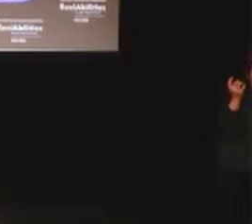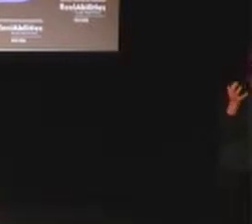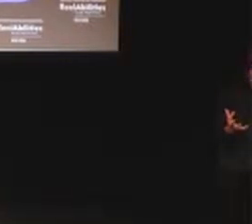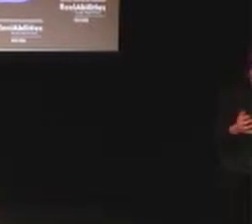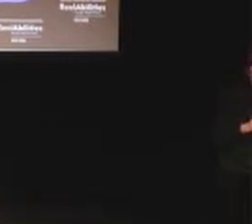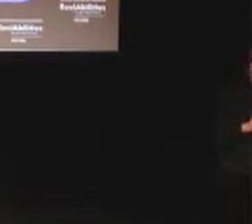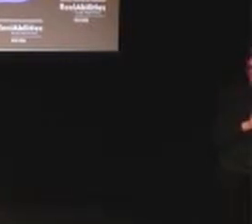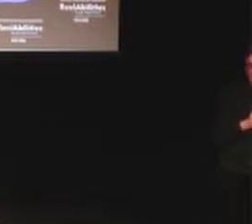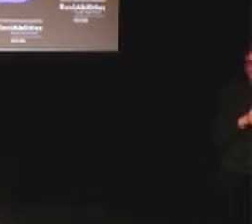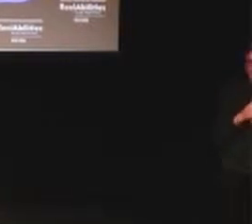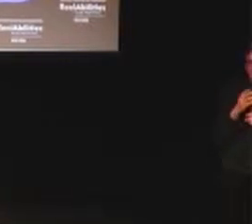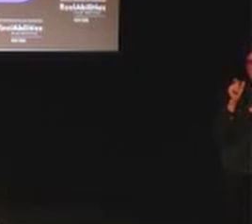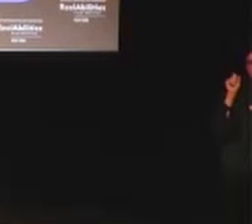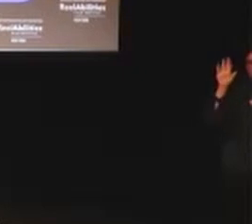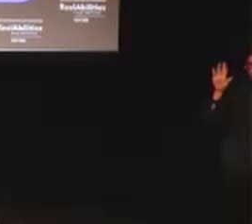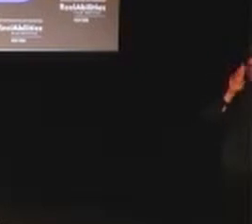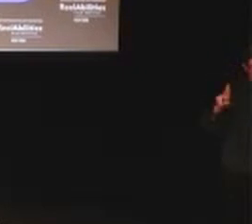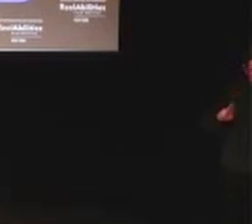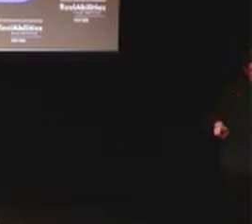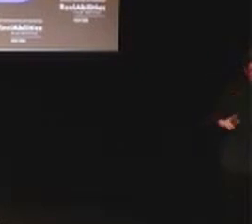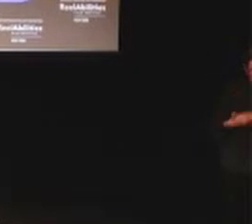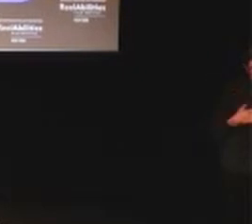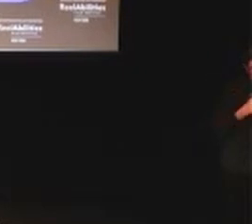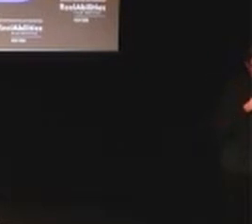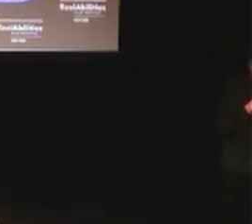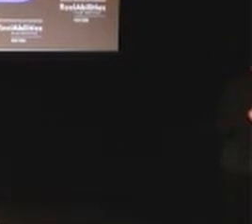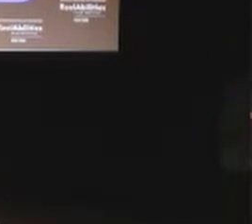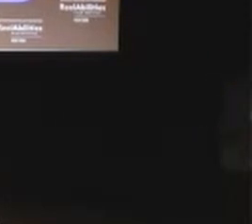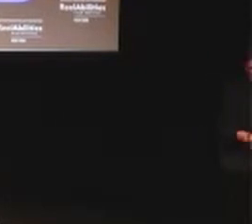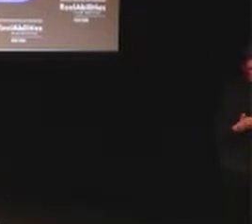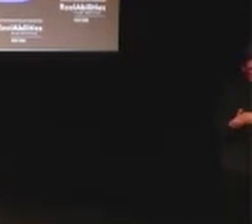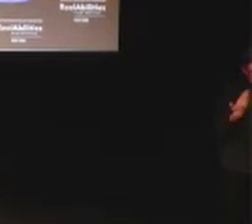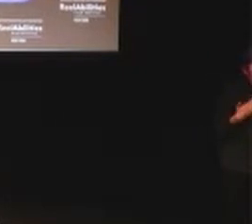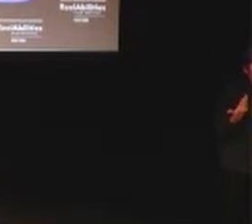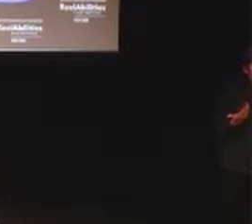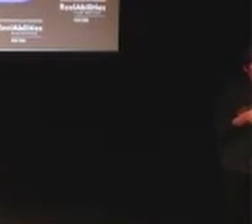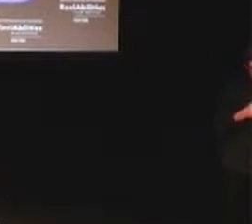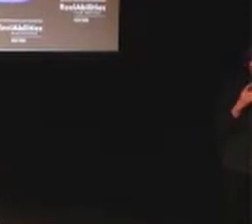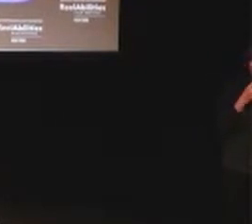of them, they're everywhere, but they're easy to put on, they're easy to take off. And so I'm just wondering,